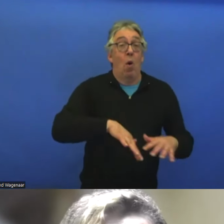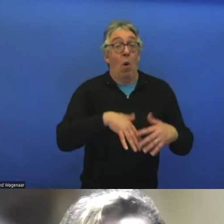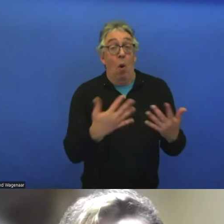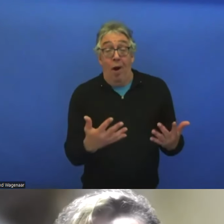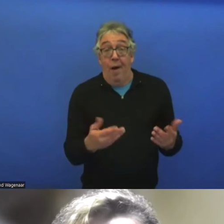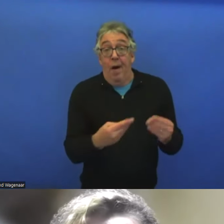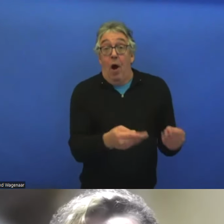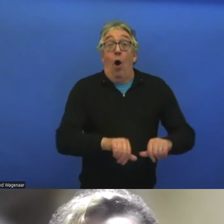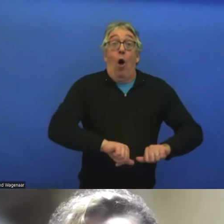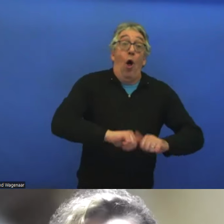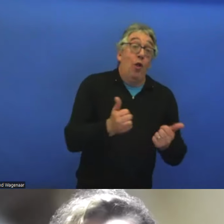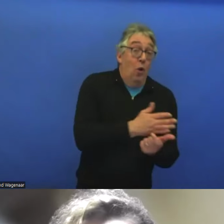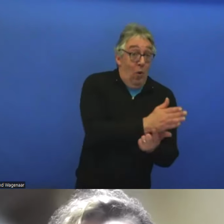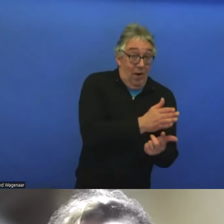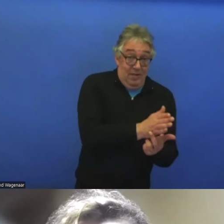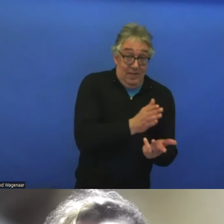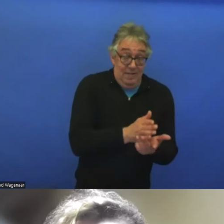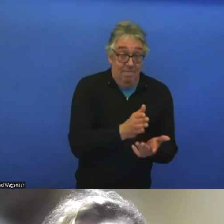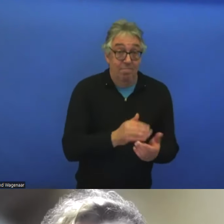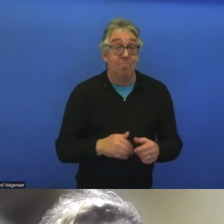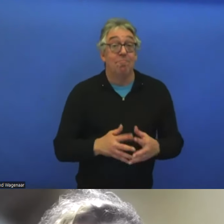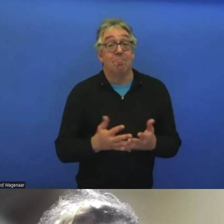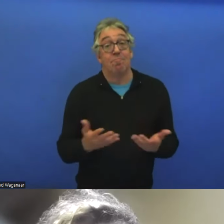look at other durable solutions.